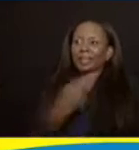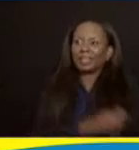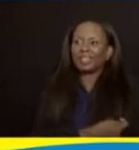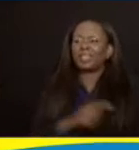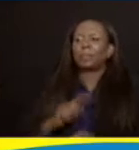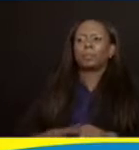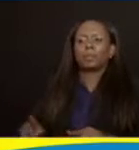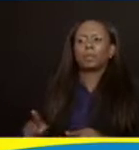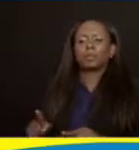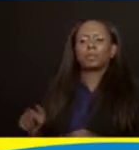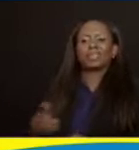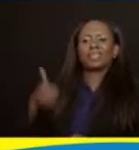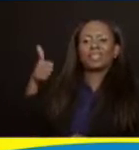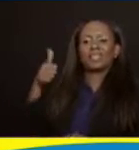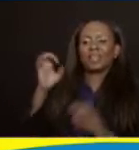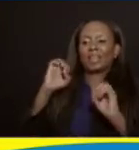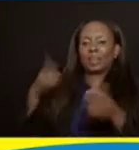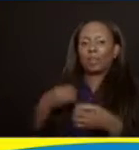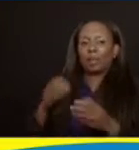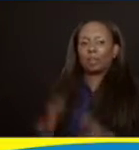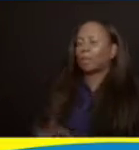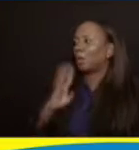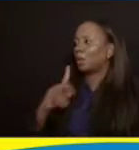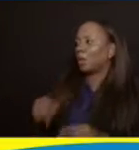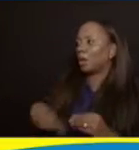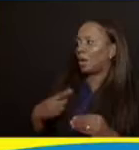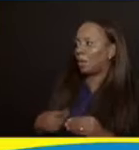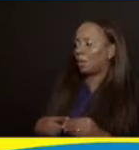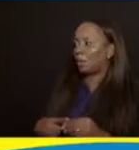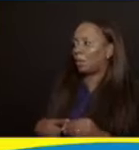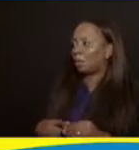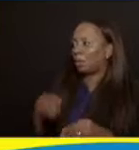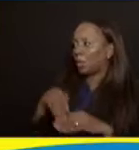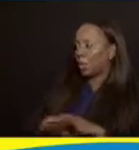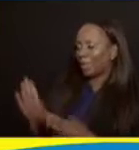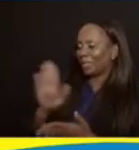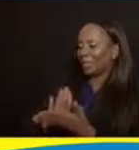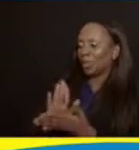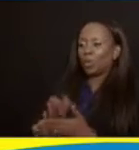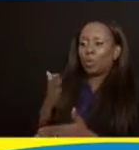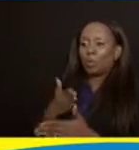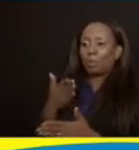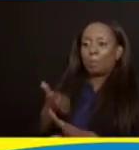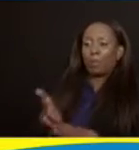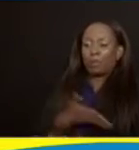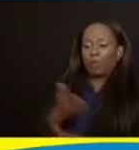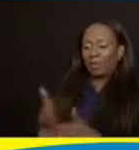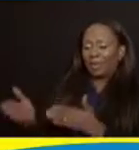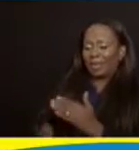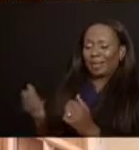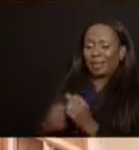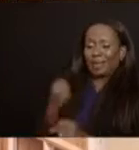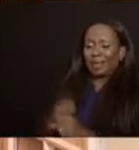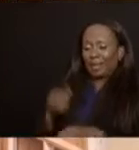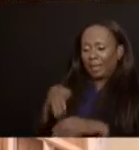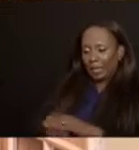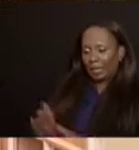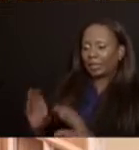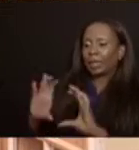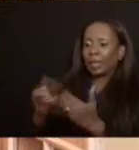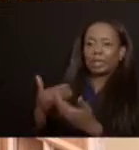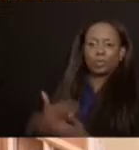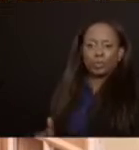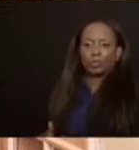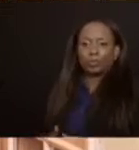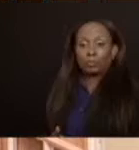face-to-face education by the end of this year? We're hopeful. I mean, I've already said to you, Ian, that 6 out of every 10 eligible Barbadians,